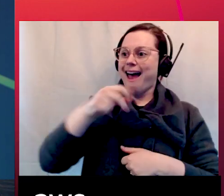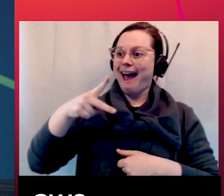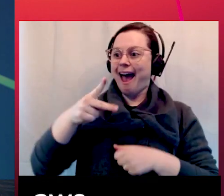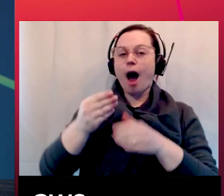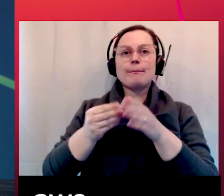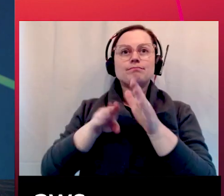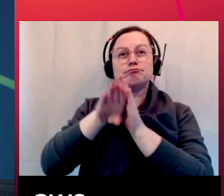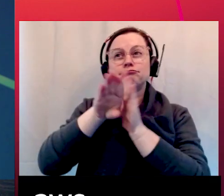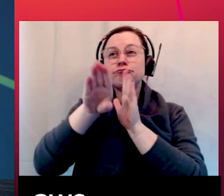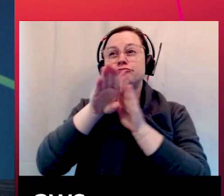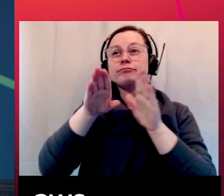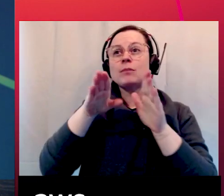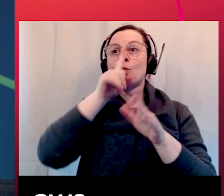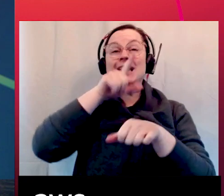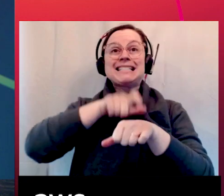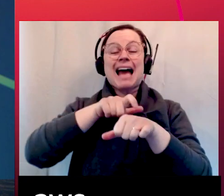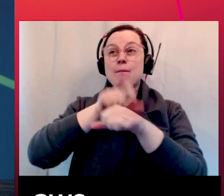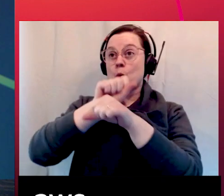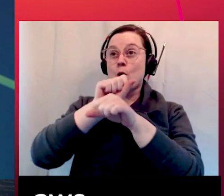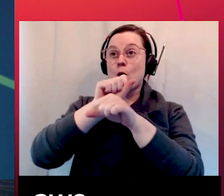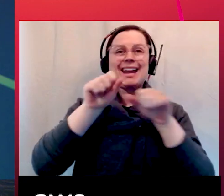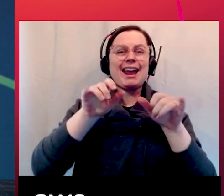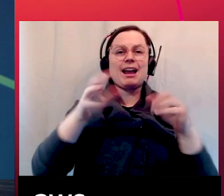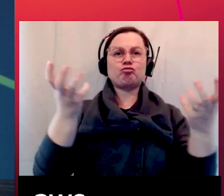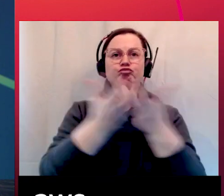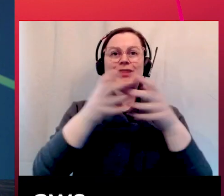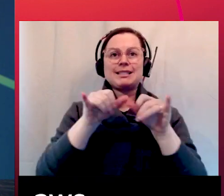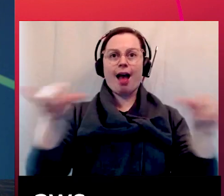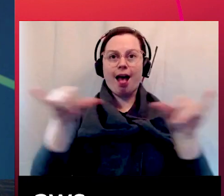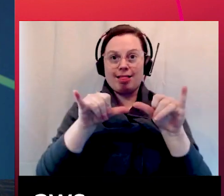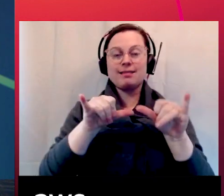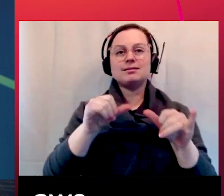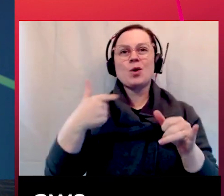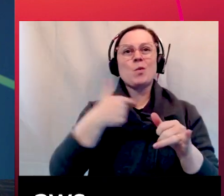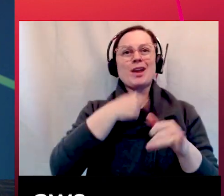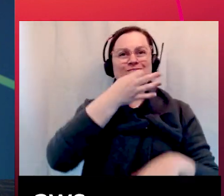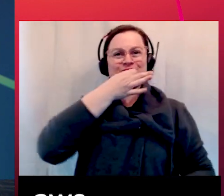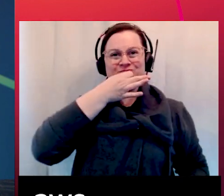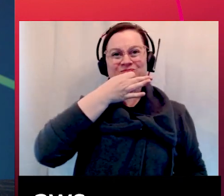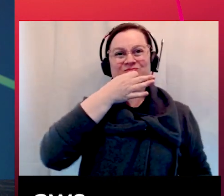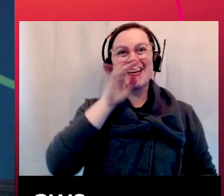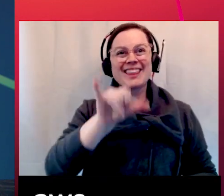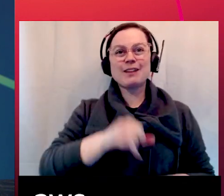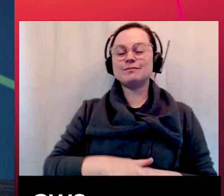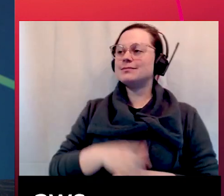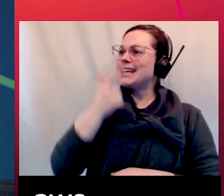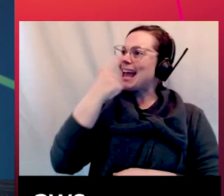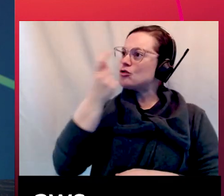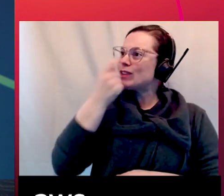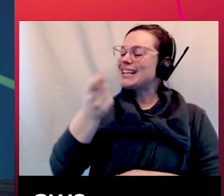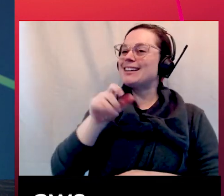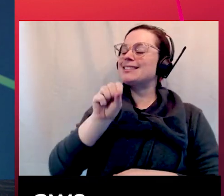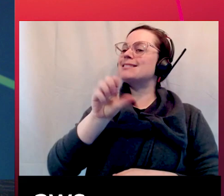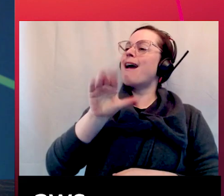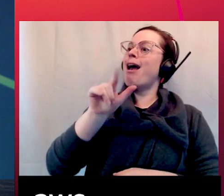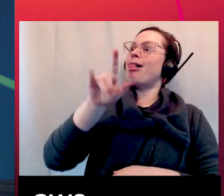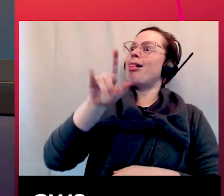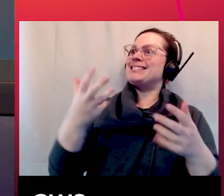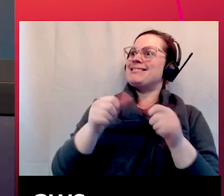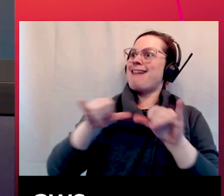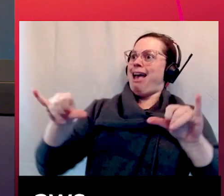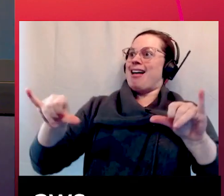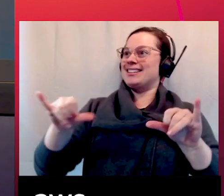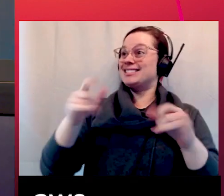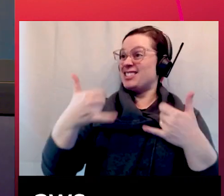work in real time at scale. And that's what we are really good at. Oh, interesting. Scale. That's a big challenge when it comes to data. That is a